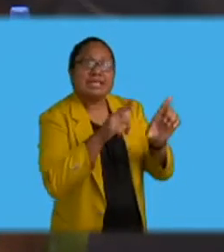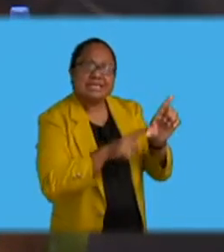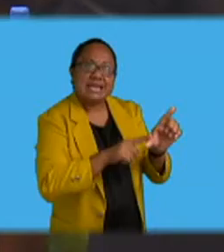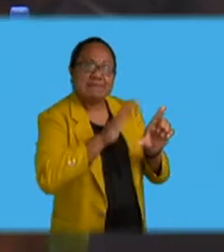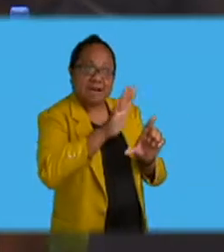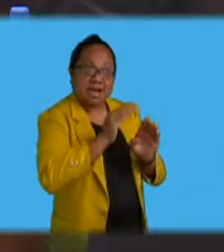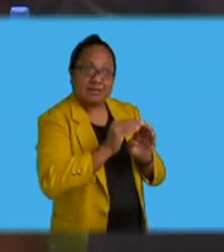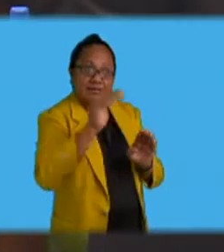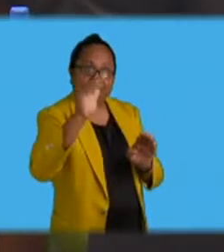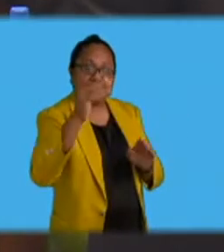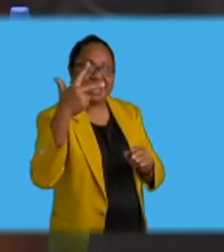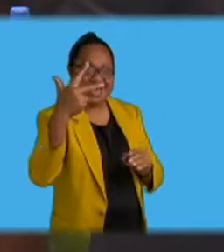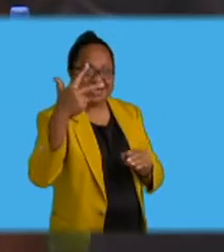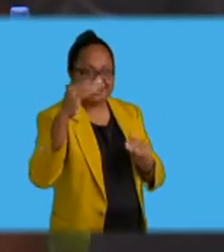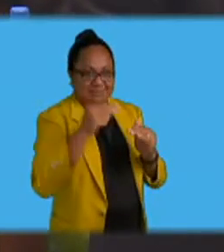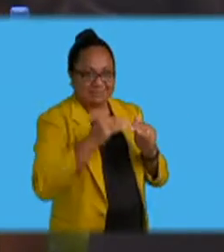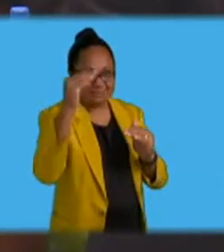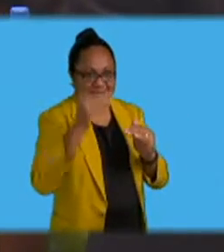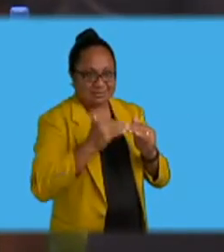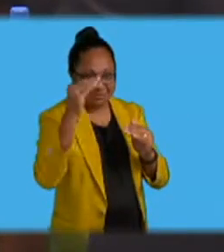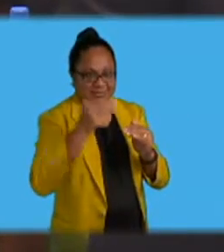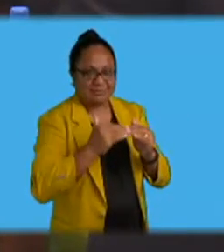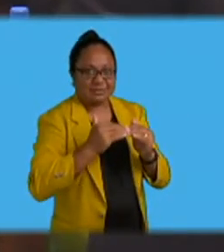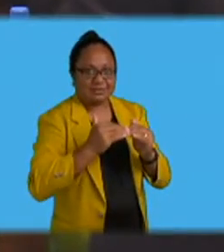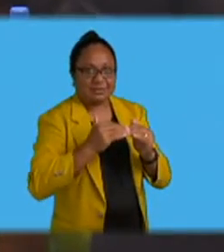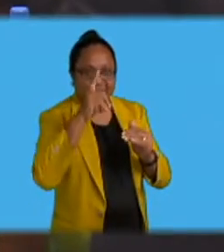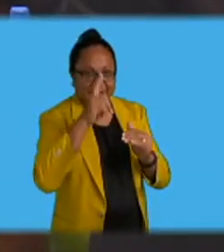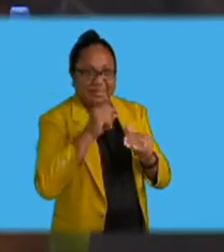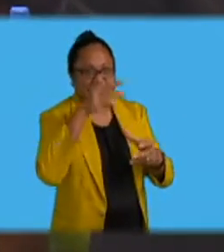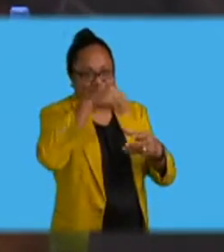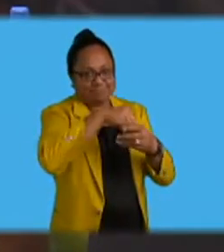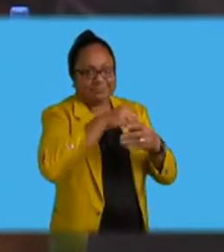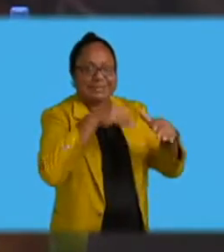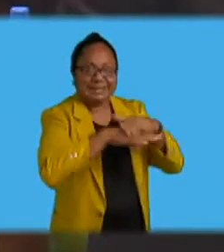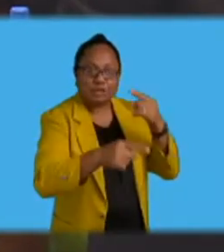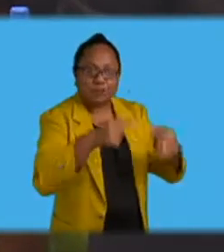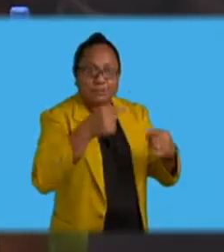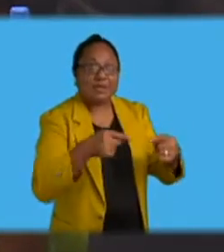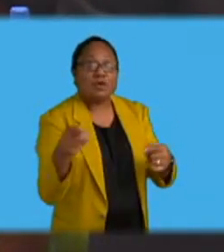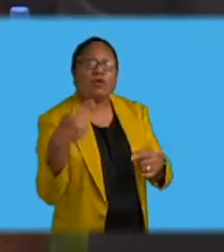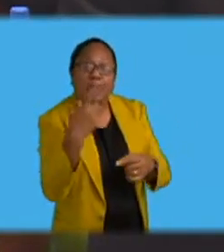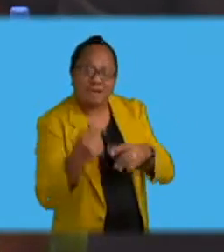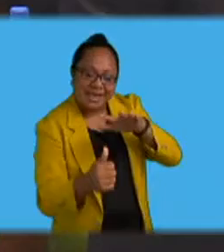and 8 who had access, 5 to 8, who had access to internet.